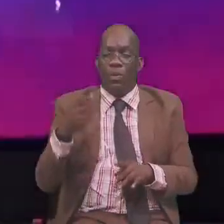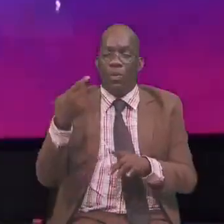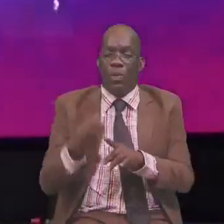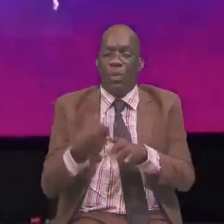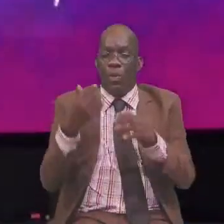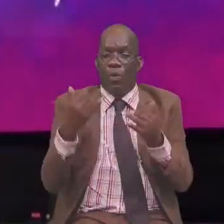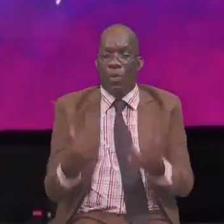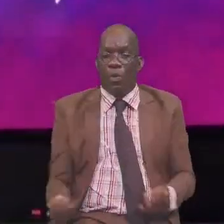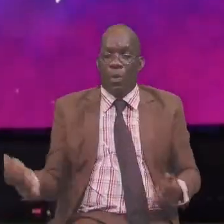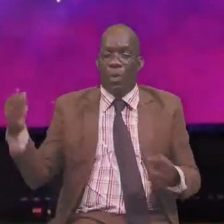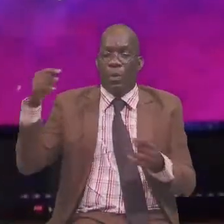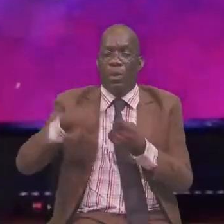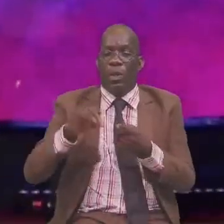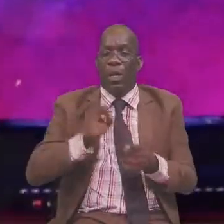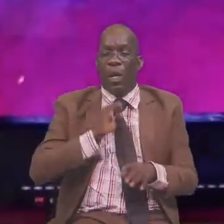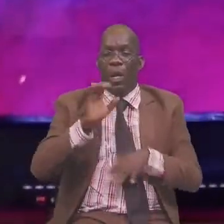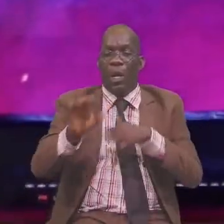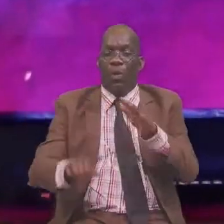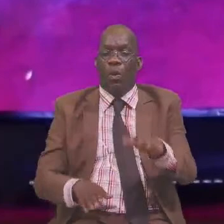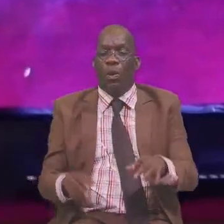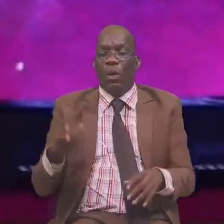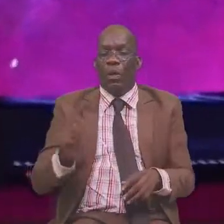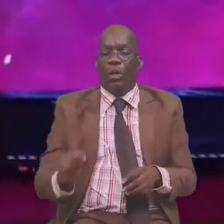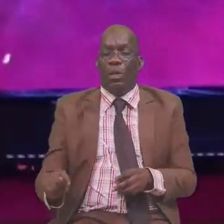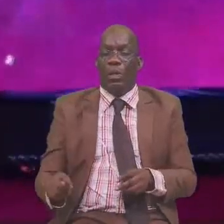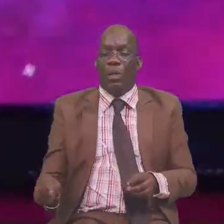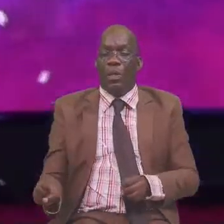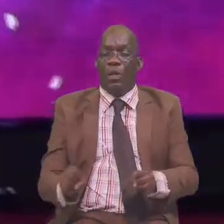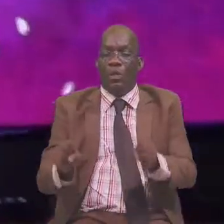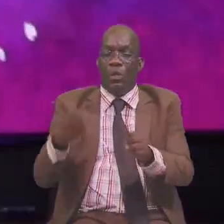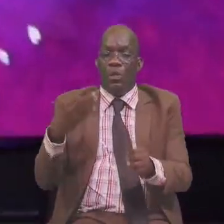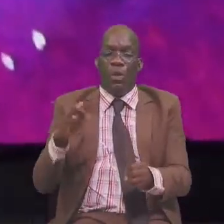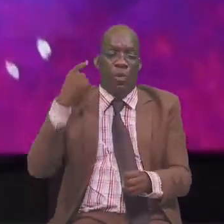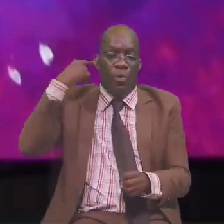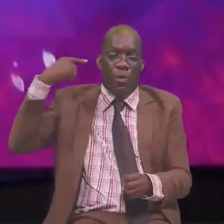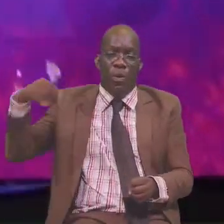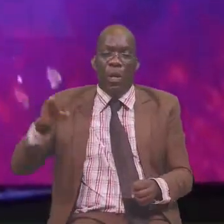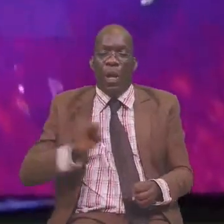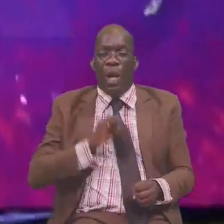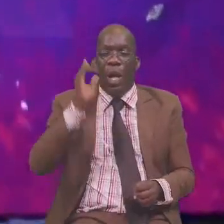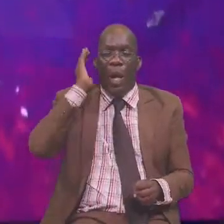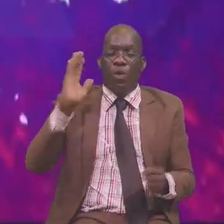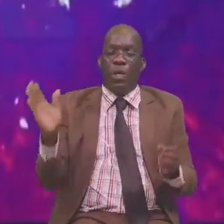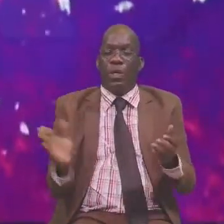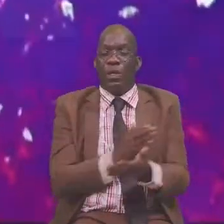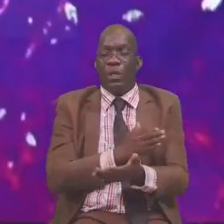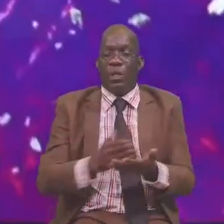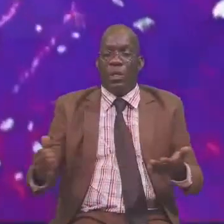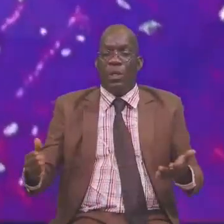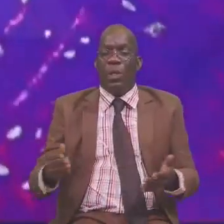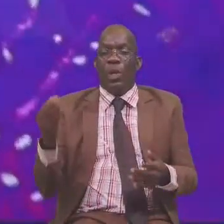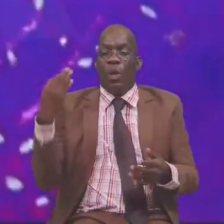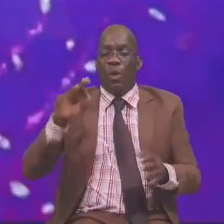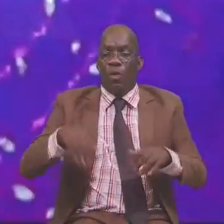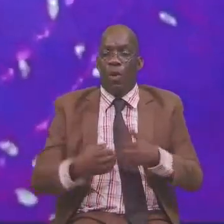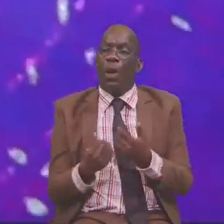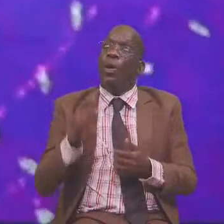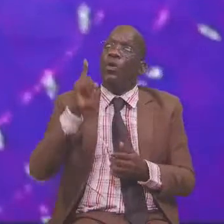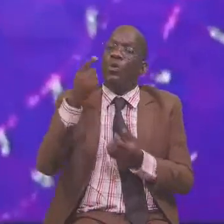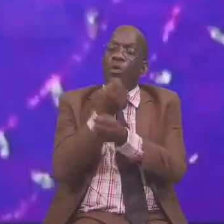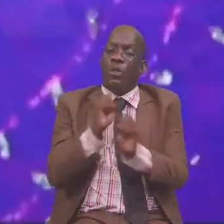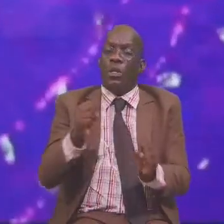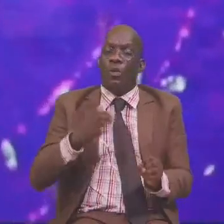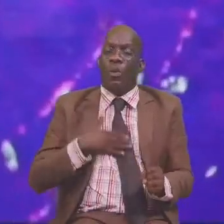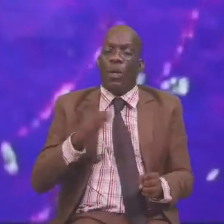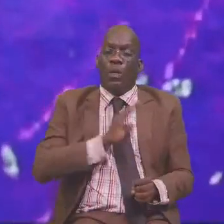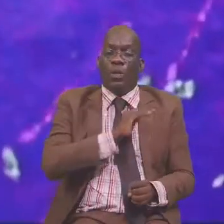From now till I walk the streets of gold, I'll sing of how you saved my soul. This